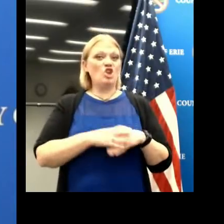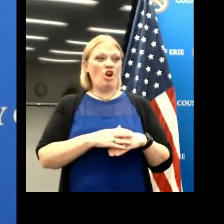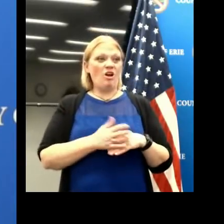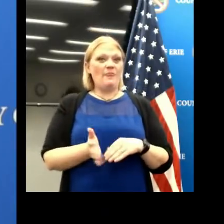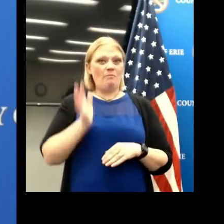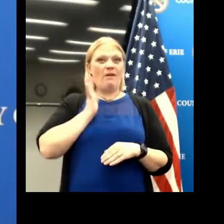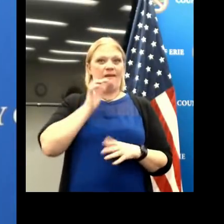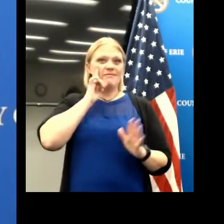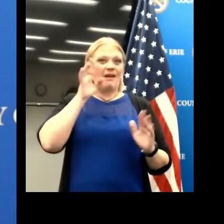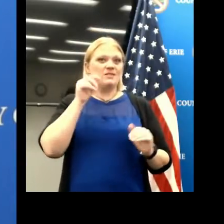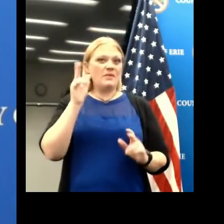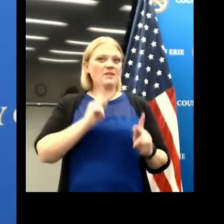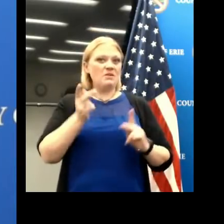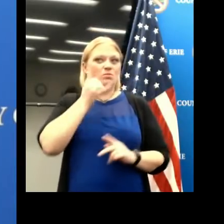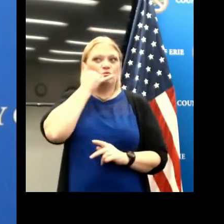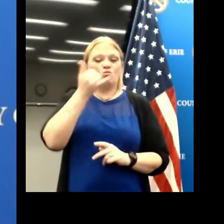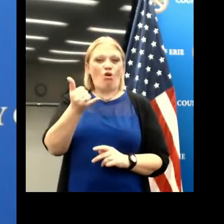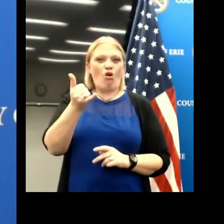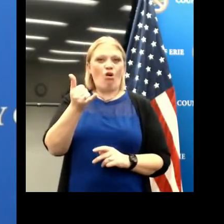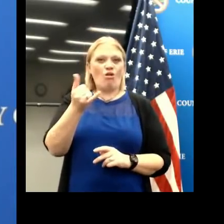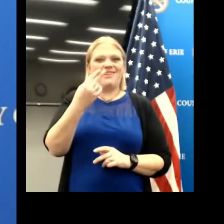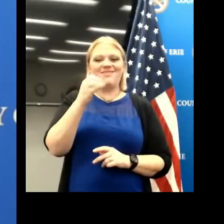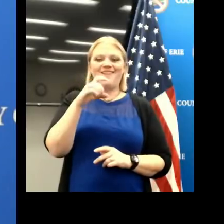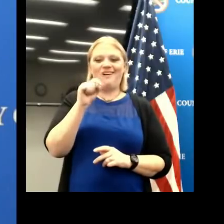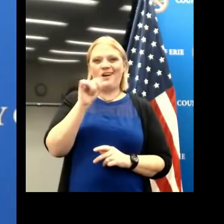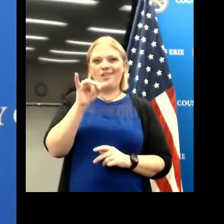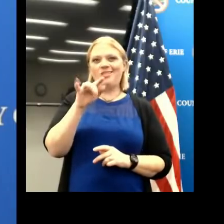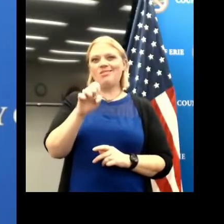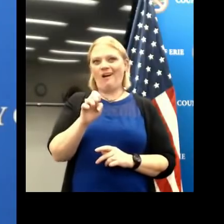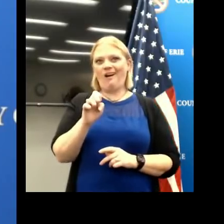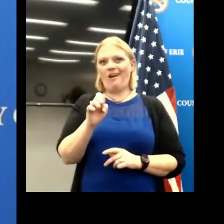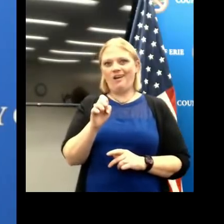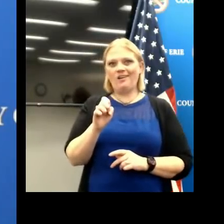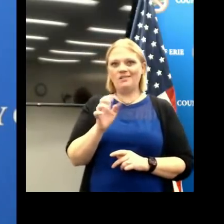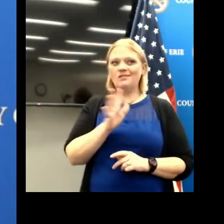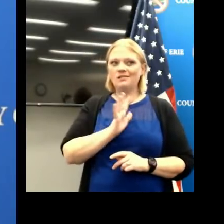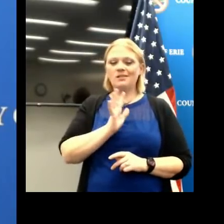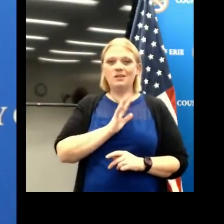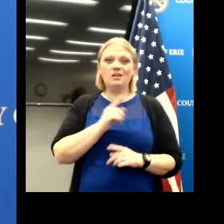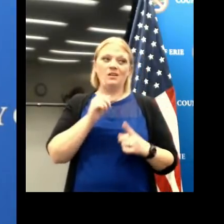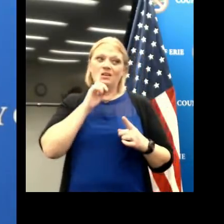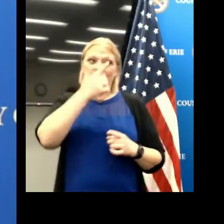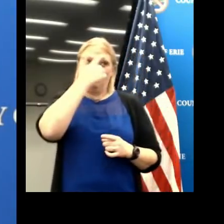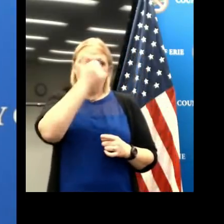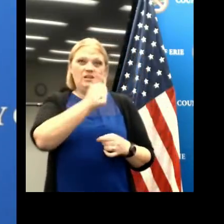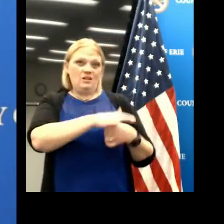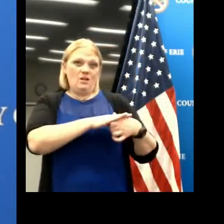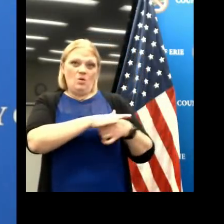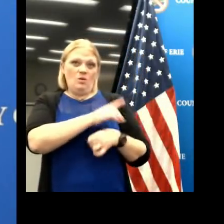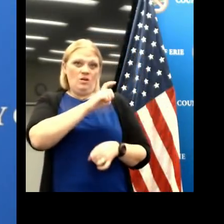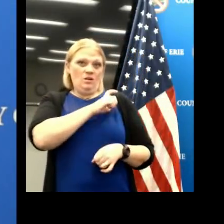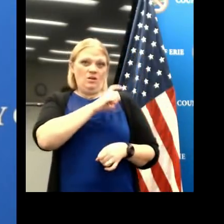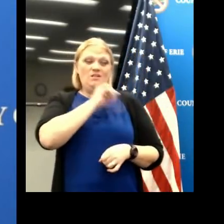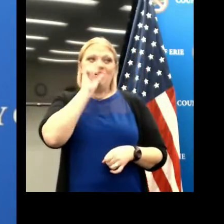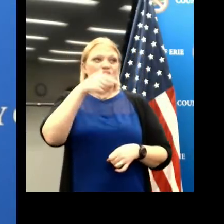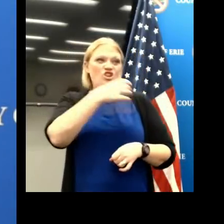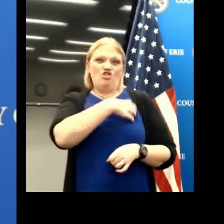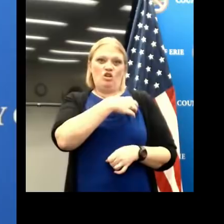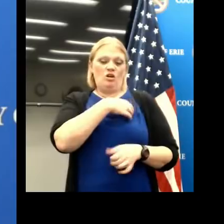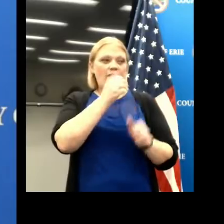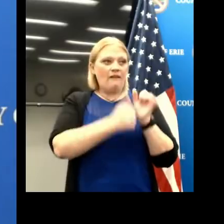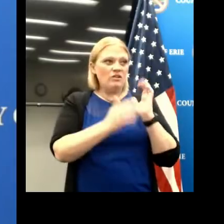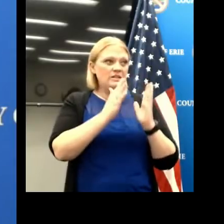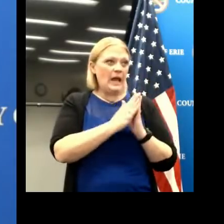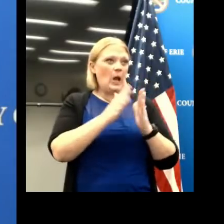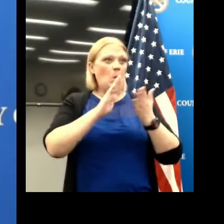our hotline, because we have had people call our hotline before. It's also up to the local law enforcement, not just the sheriffs, every town, every